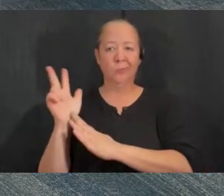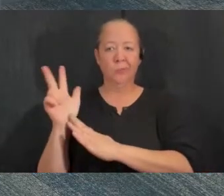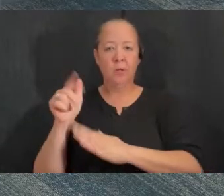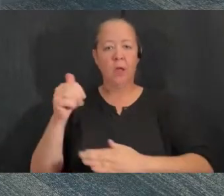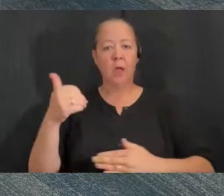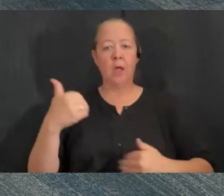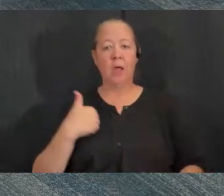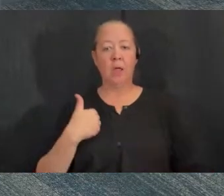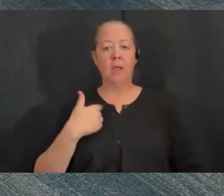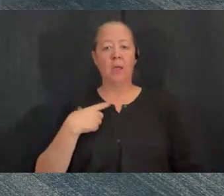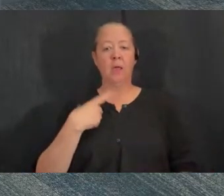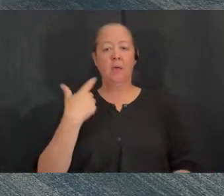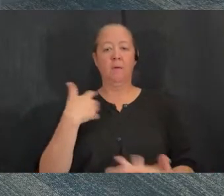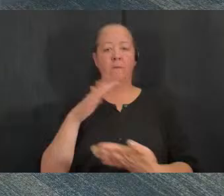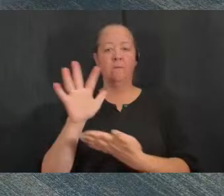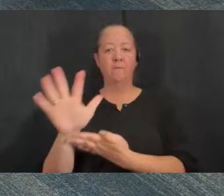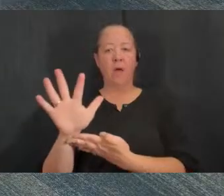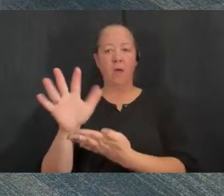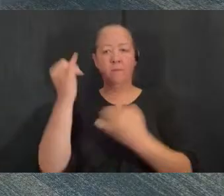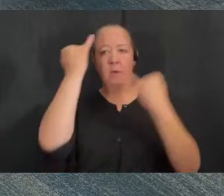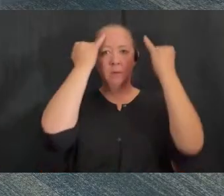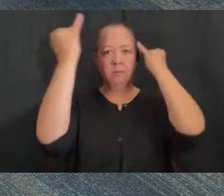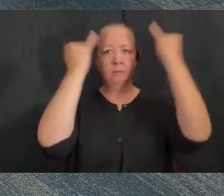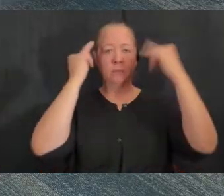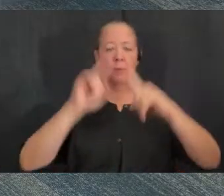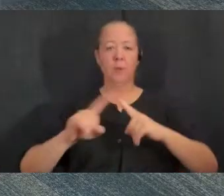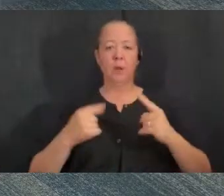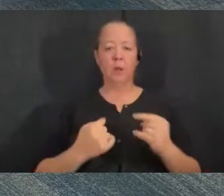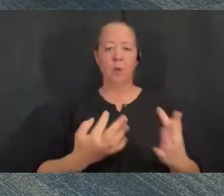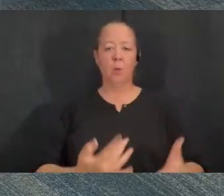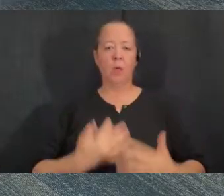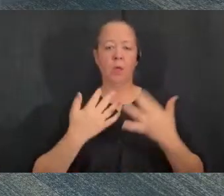will wait another time. As for the 2%, okay,